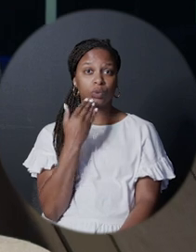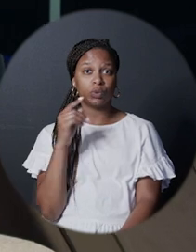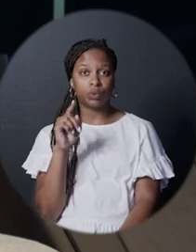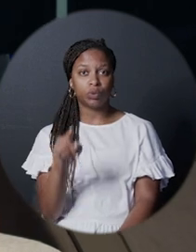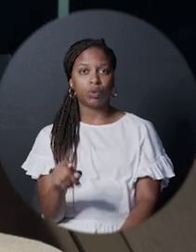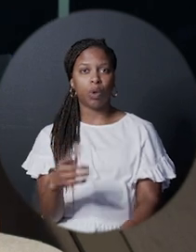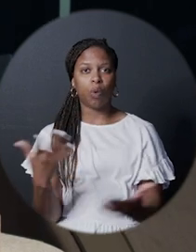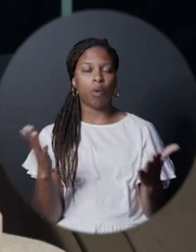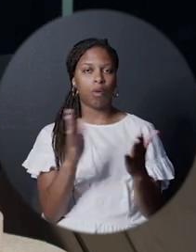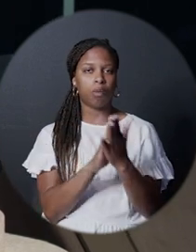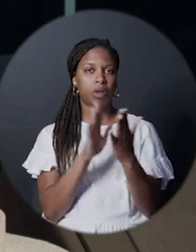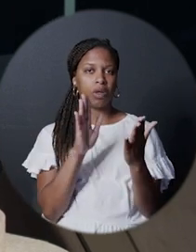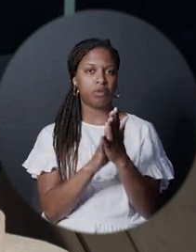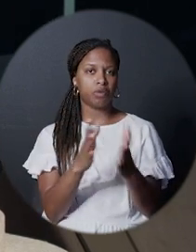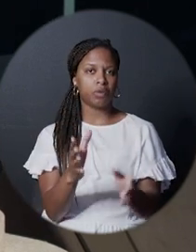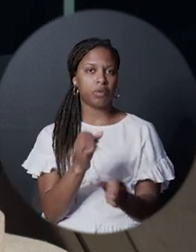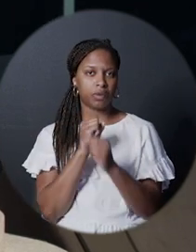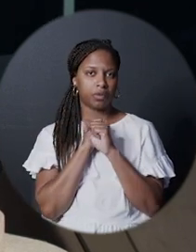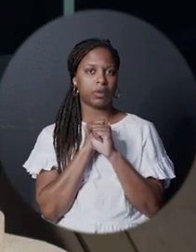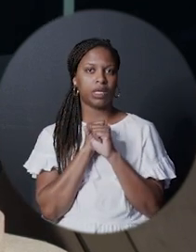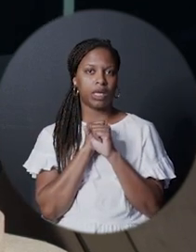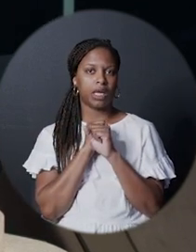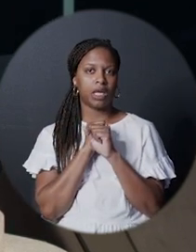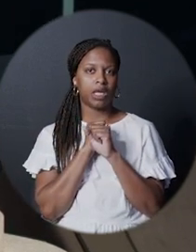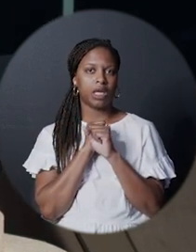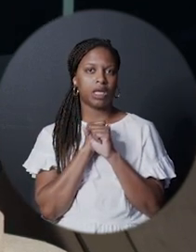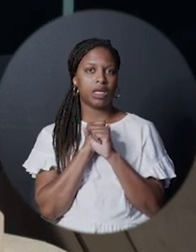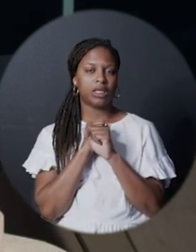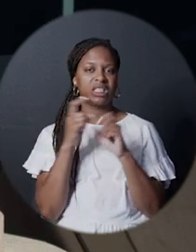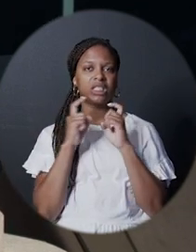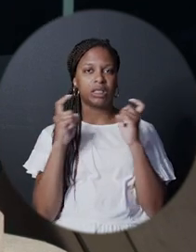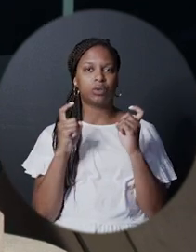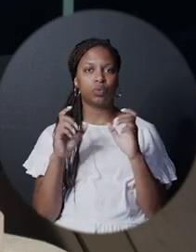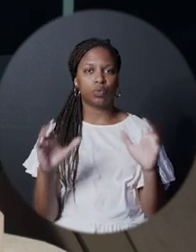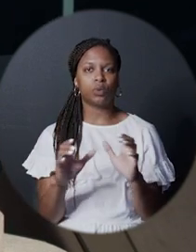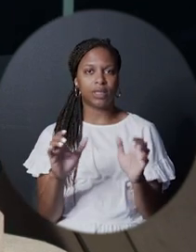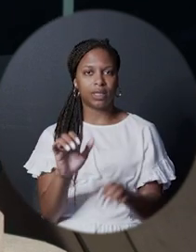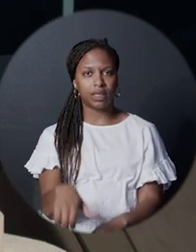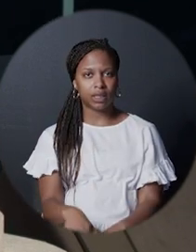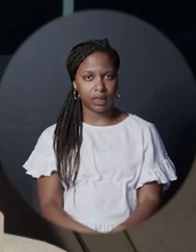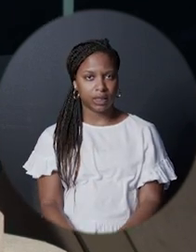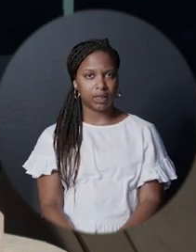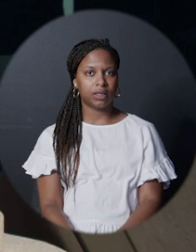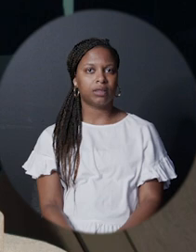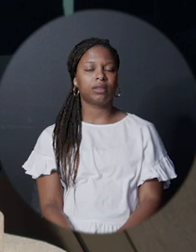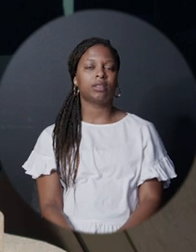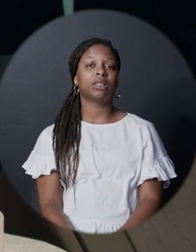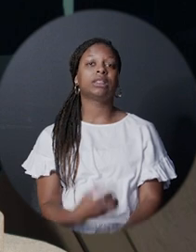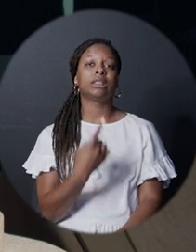to only those who do good to you, what praise should you get? Even sinners do that.